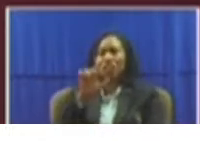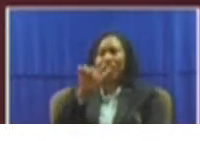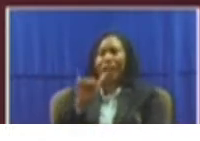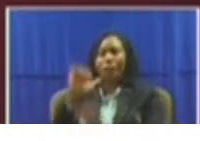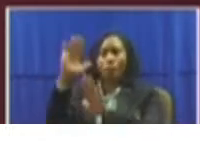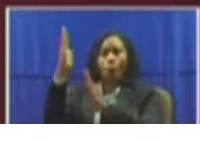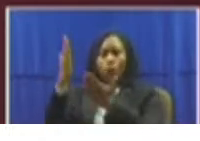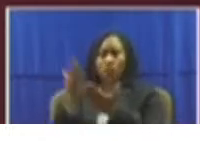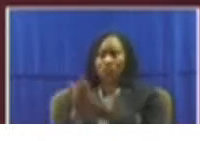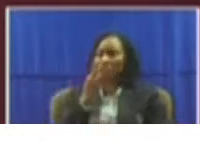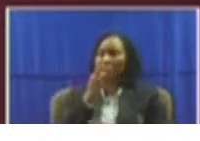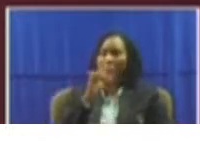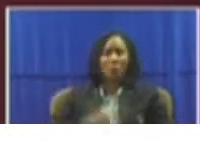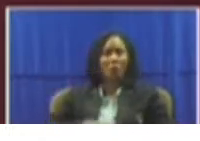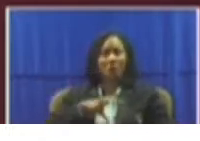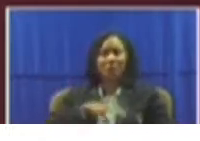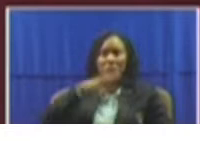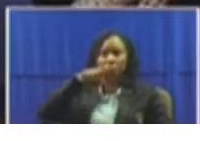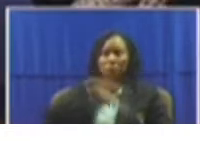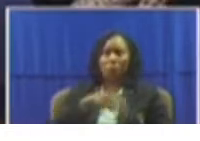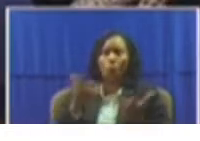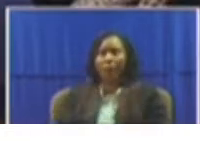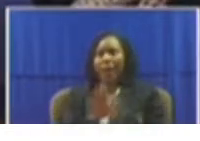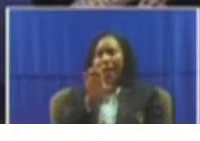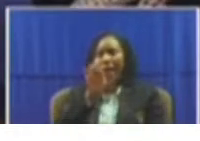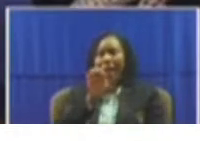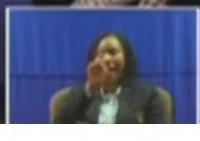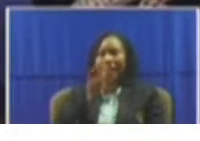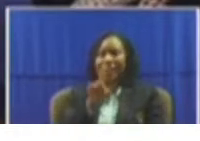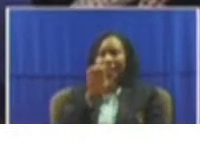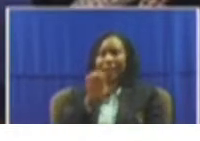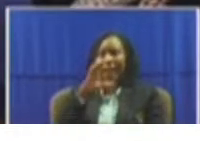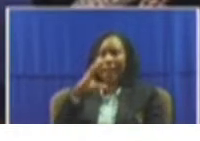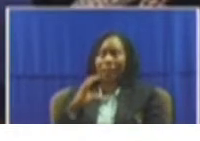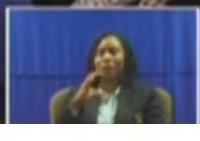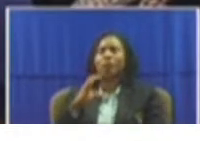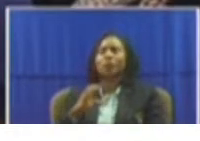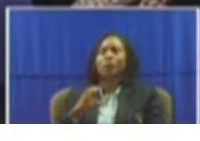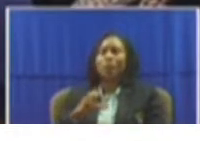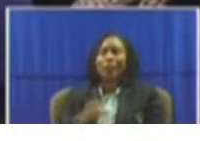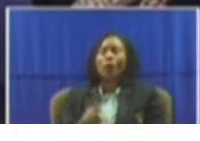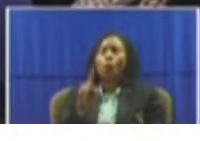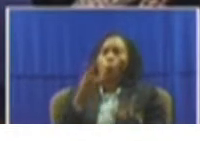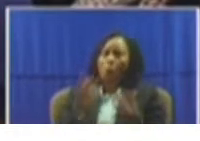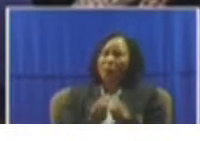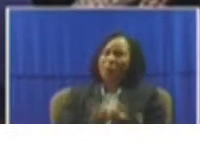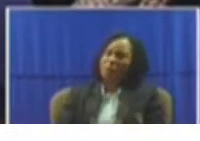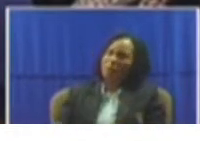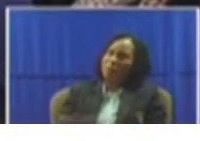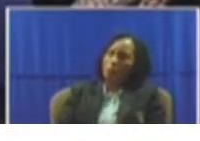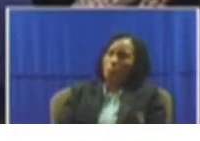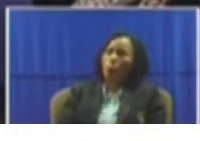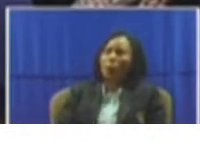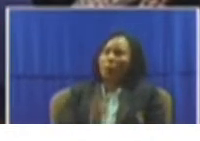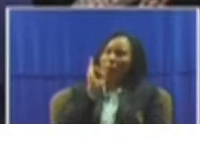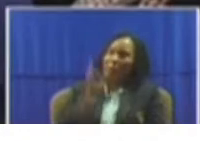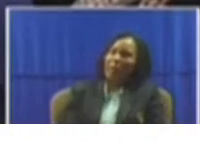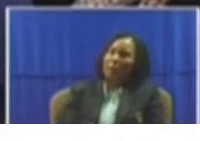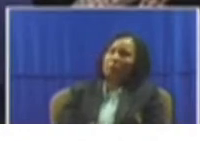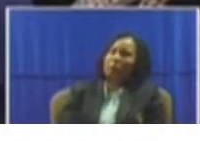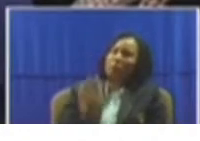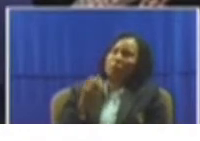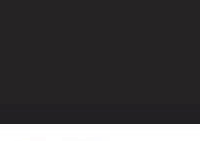no confidence to the executive with the contempt it deserves. I thank you. I thank you, Honorable